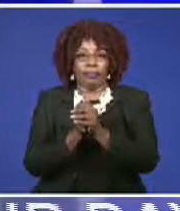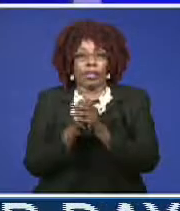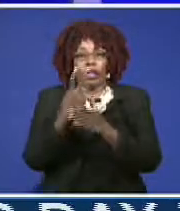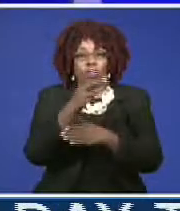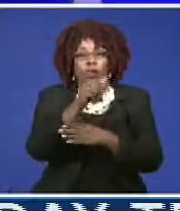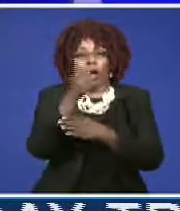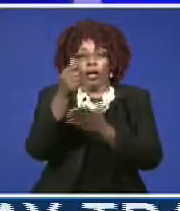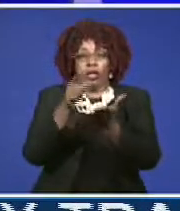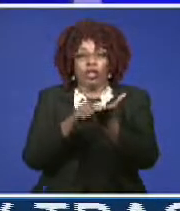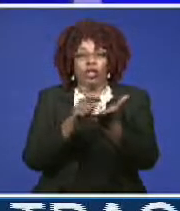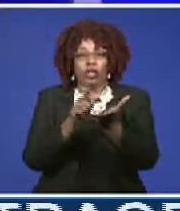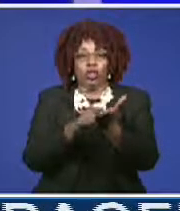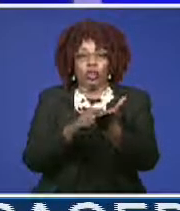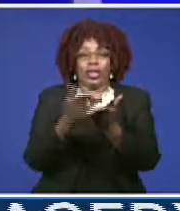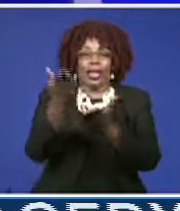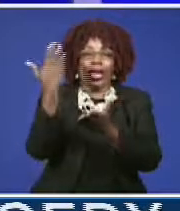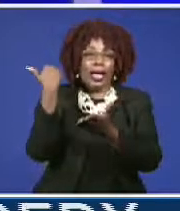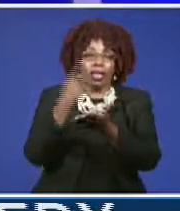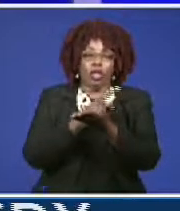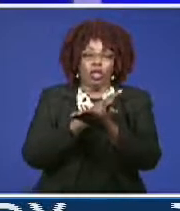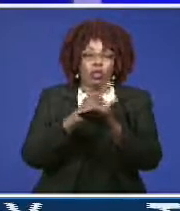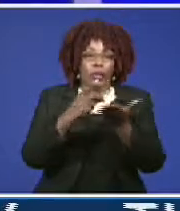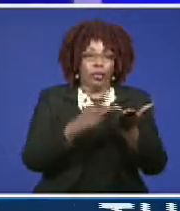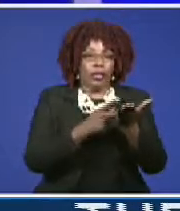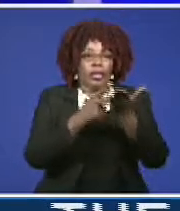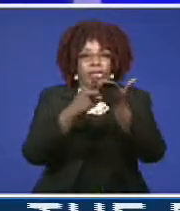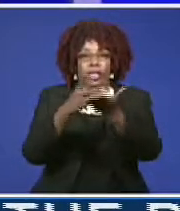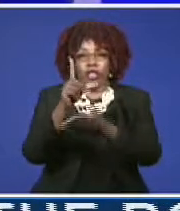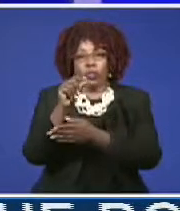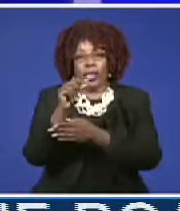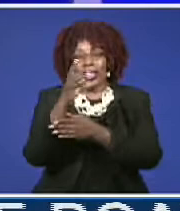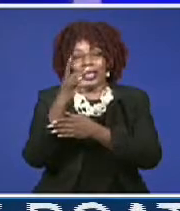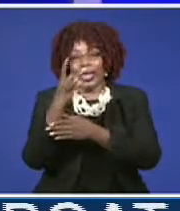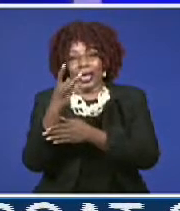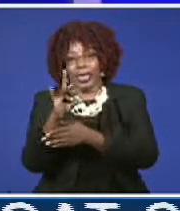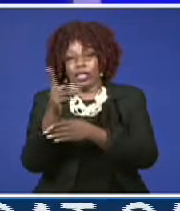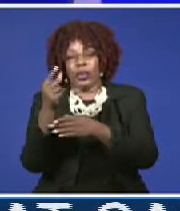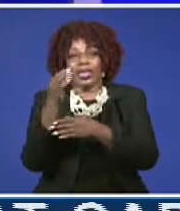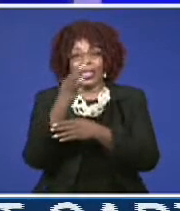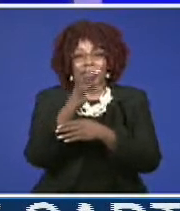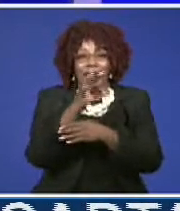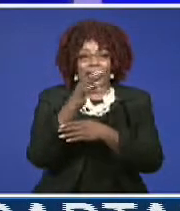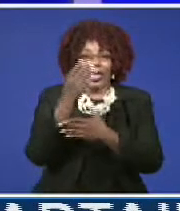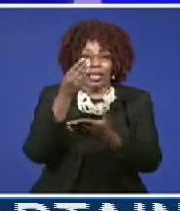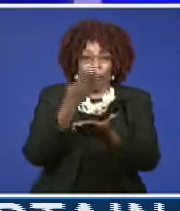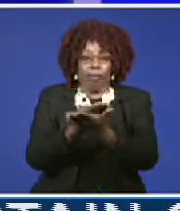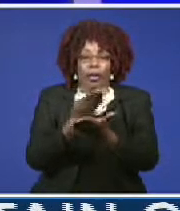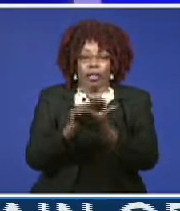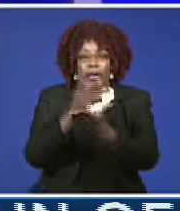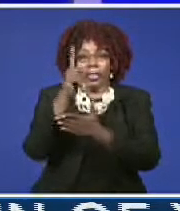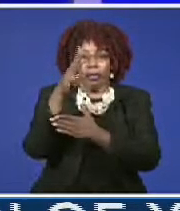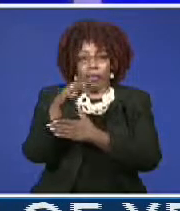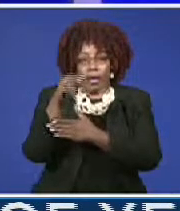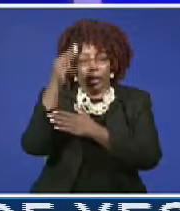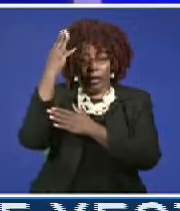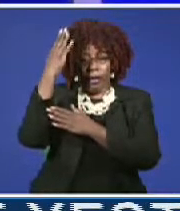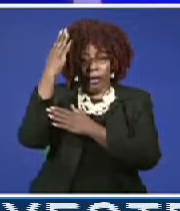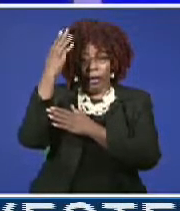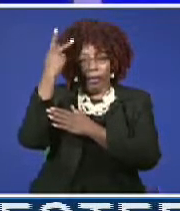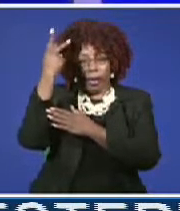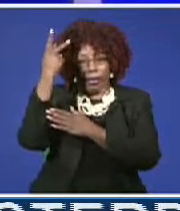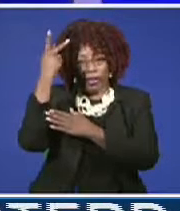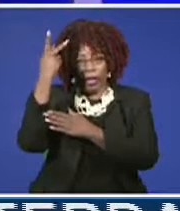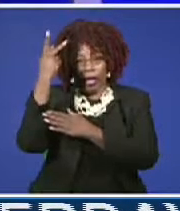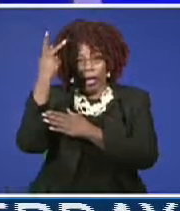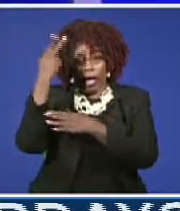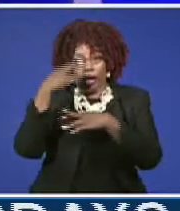To other news now, during last week's presentation of the 2018-2019 budget by Deputy Prime Minister and Minister of Finance,